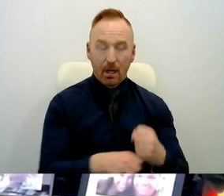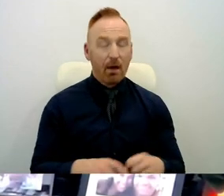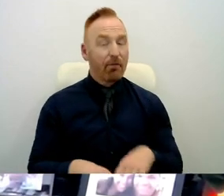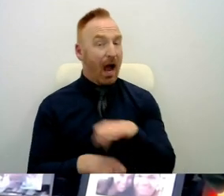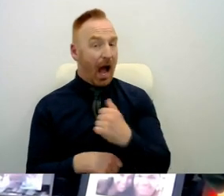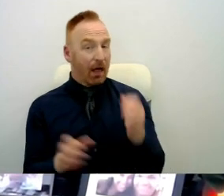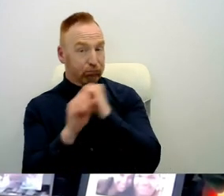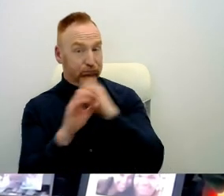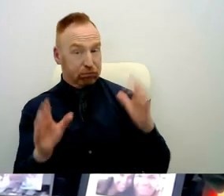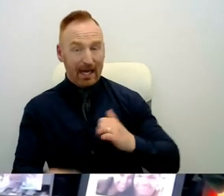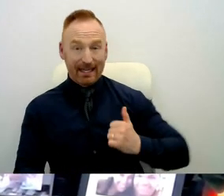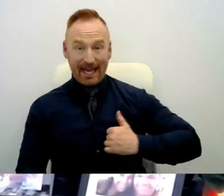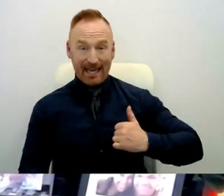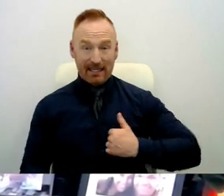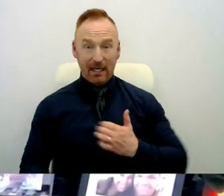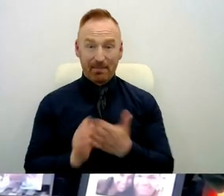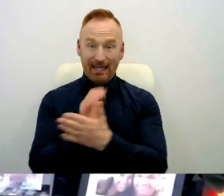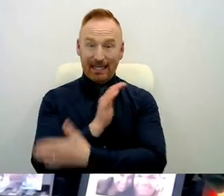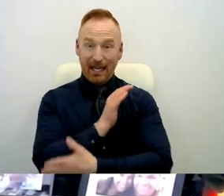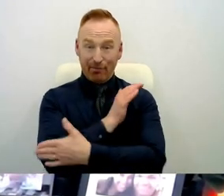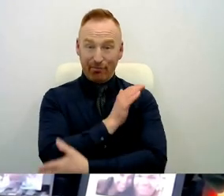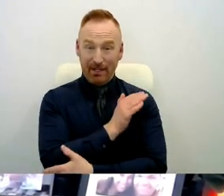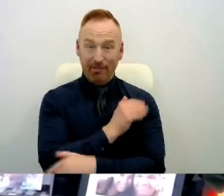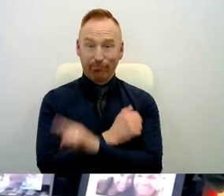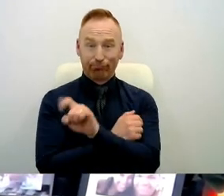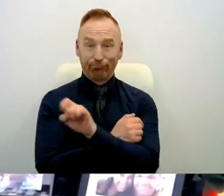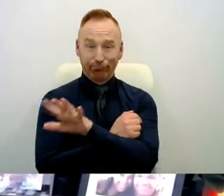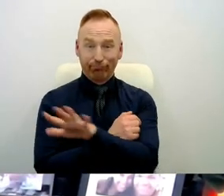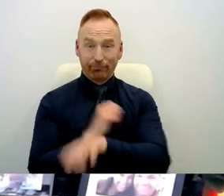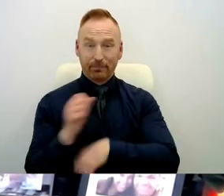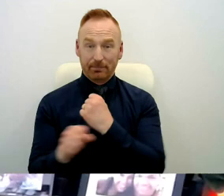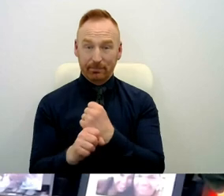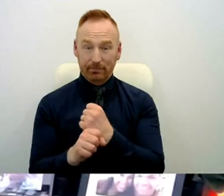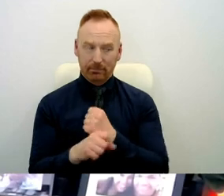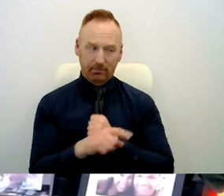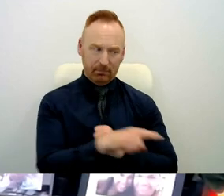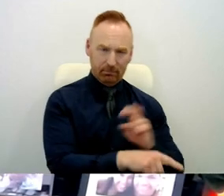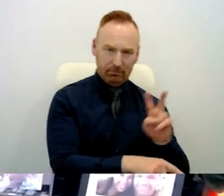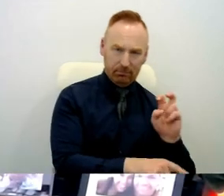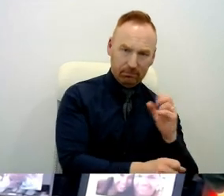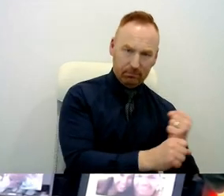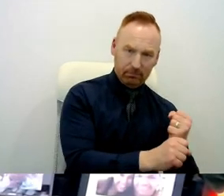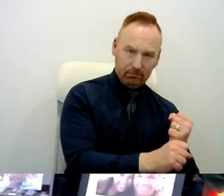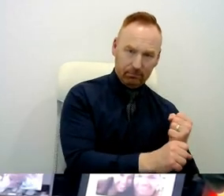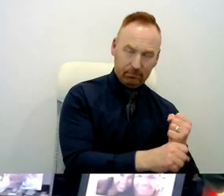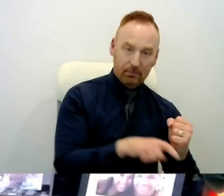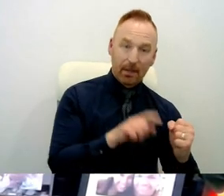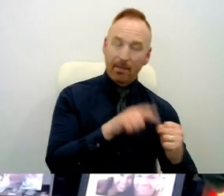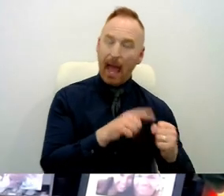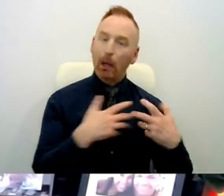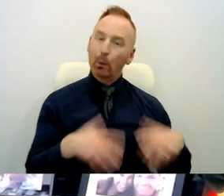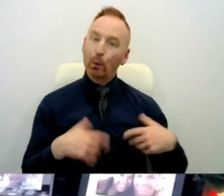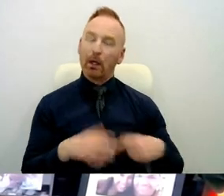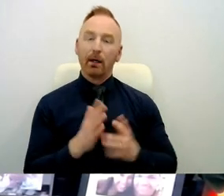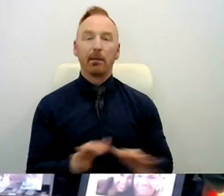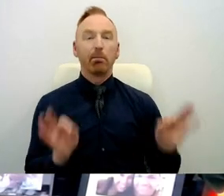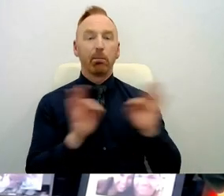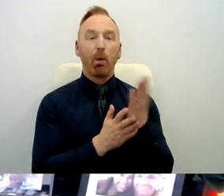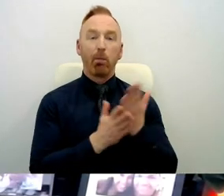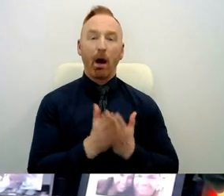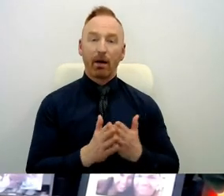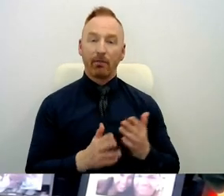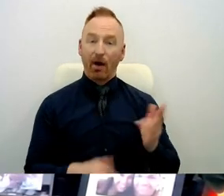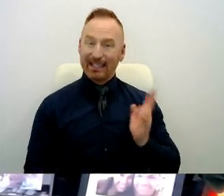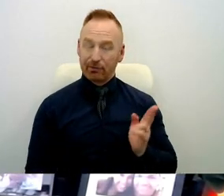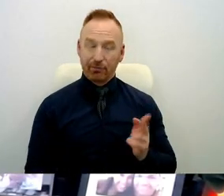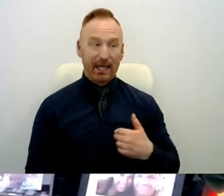more context, Canada has only been a country for 155. This significant part of our history is so erased that Canada